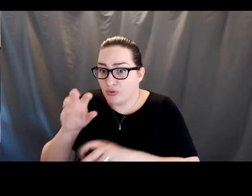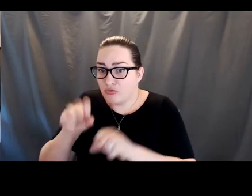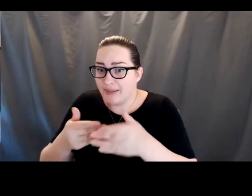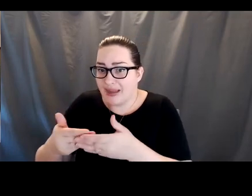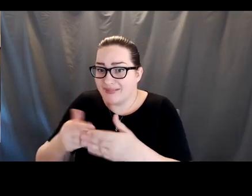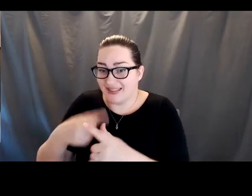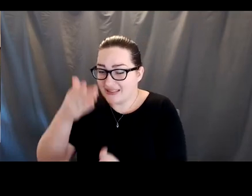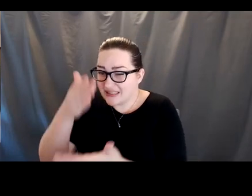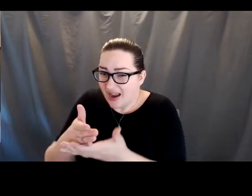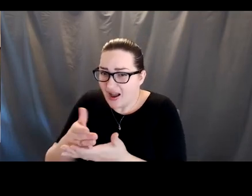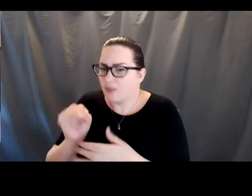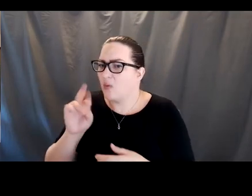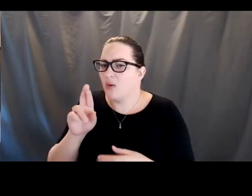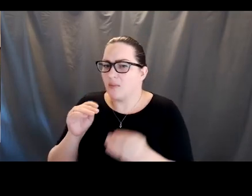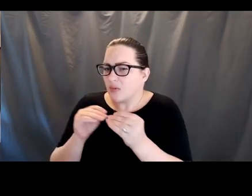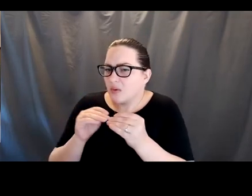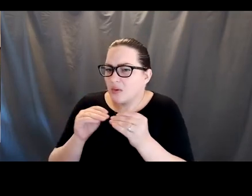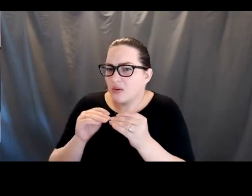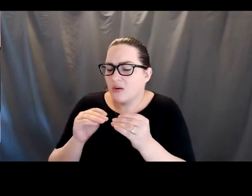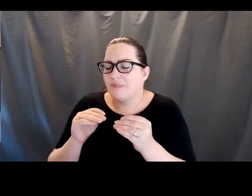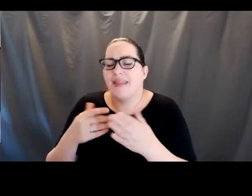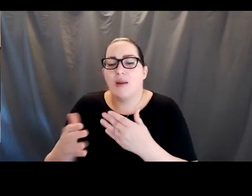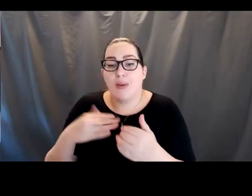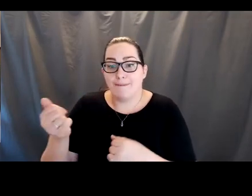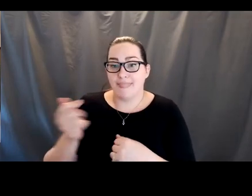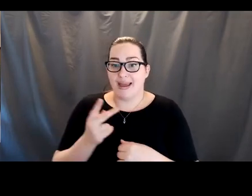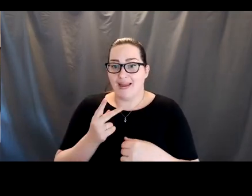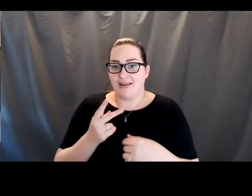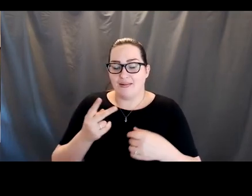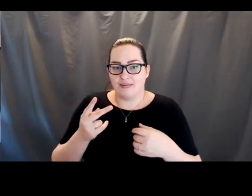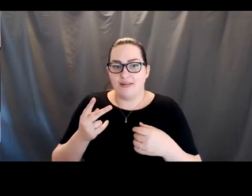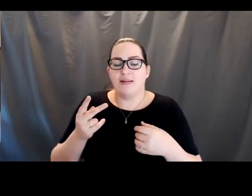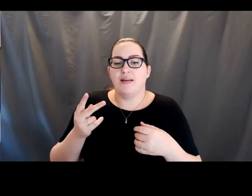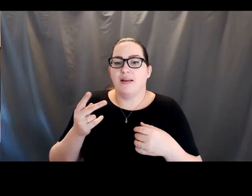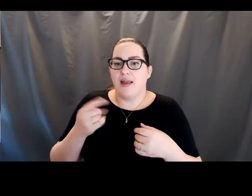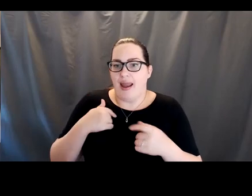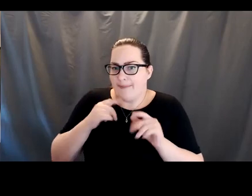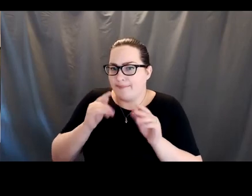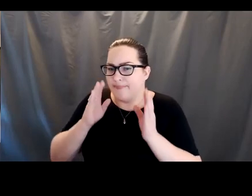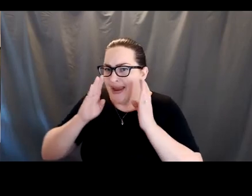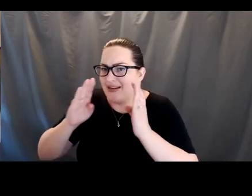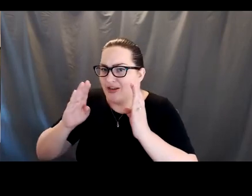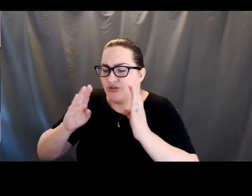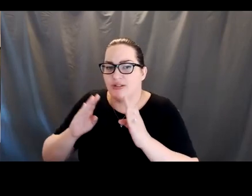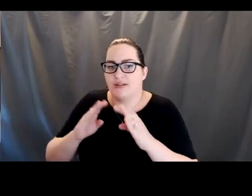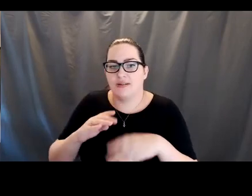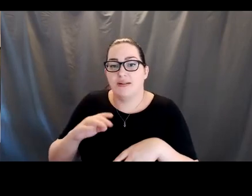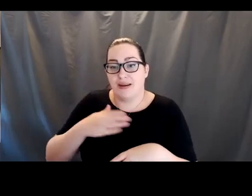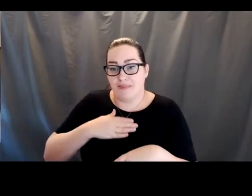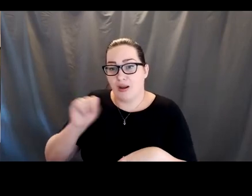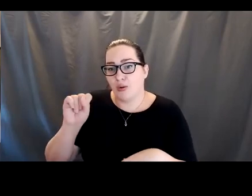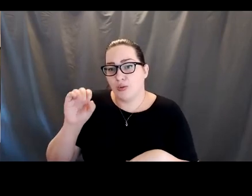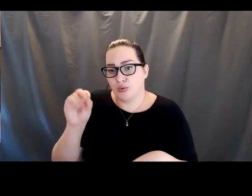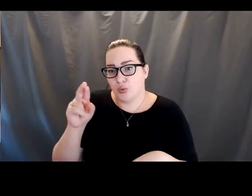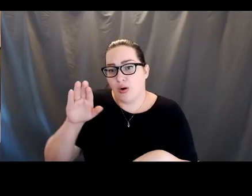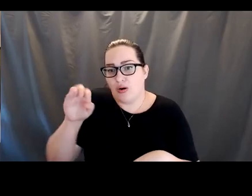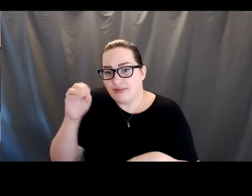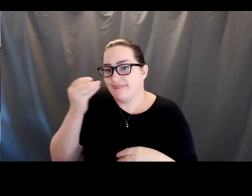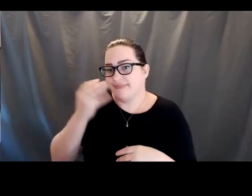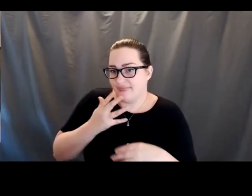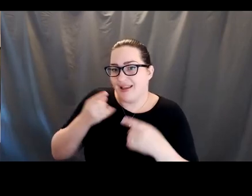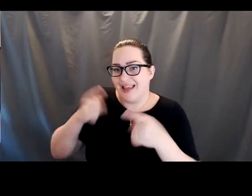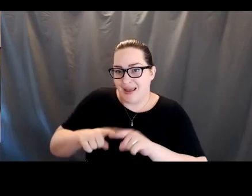New York, I kept paying attention. I kept talking to my sources, and they started again, maybe 6 months later, and then they kept going. So